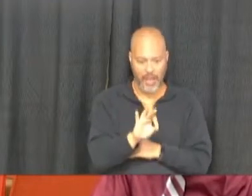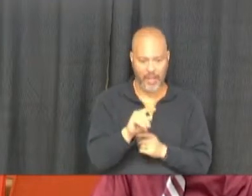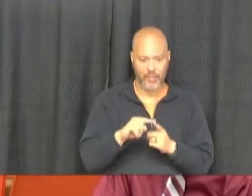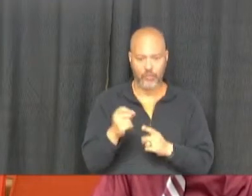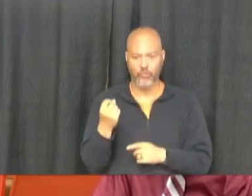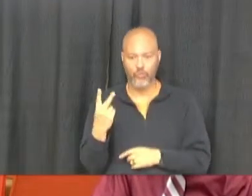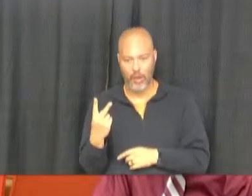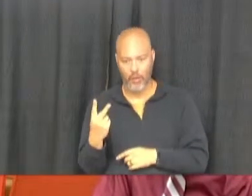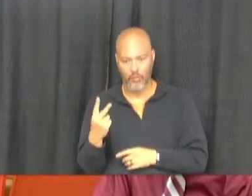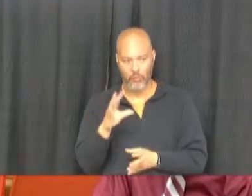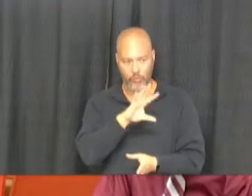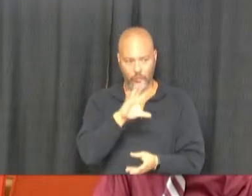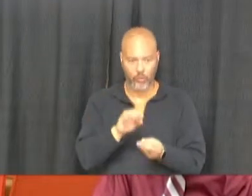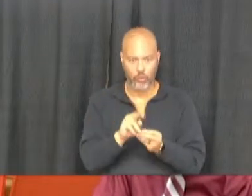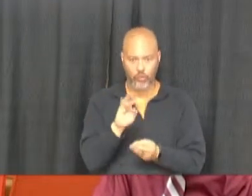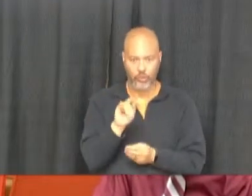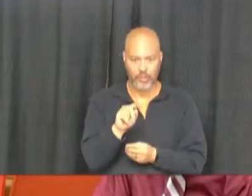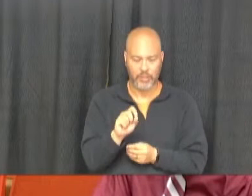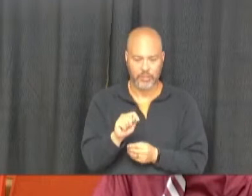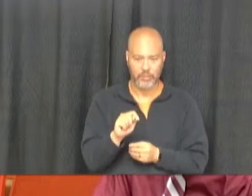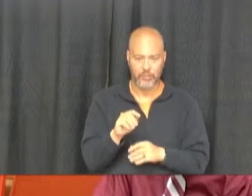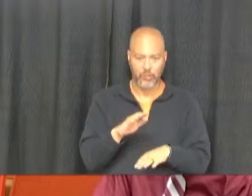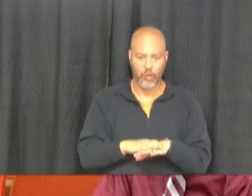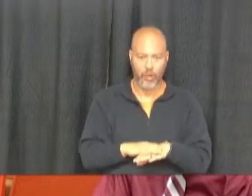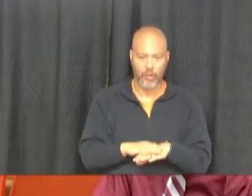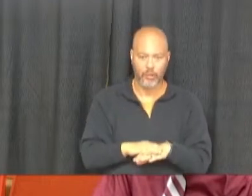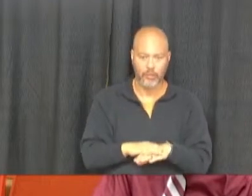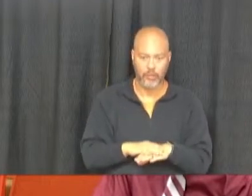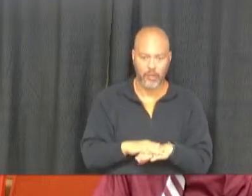12 total units on this.